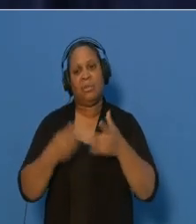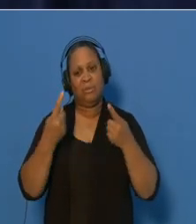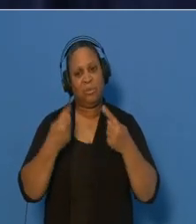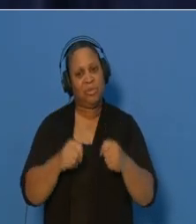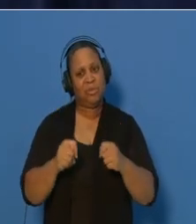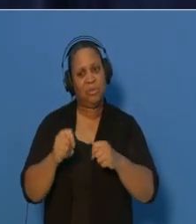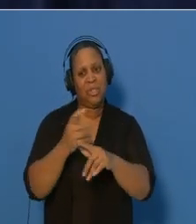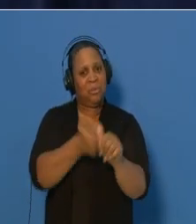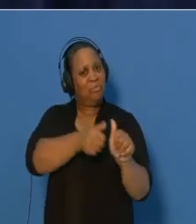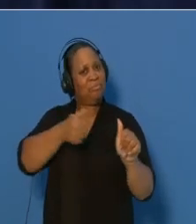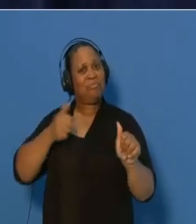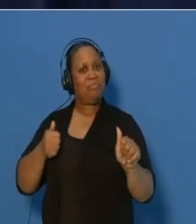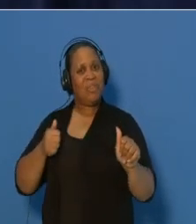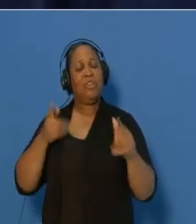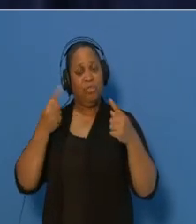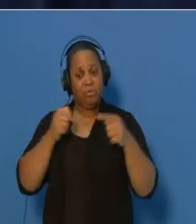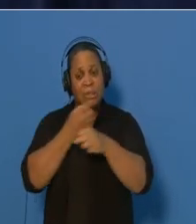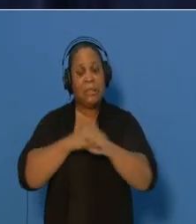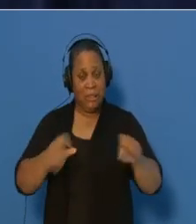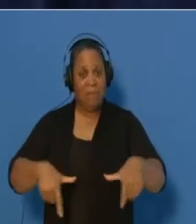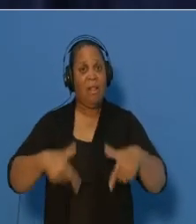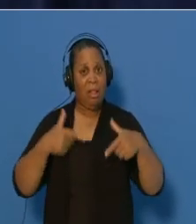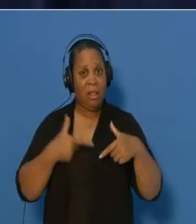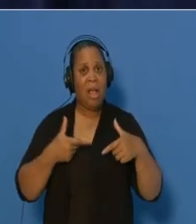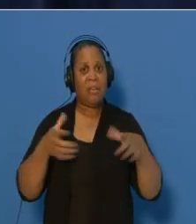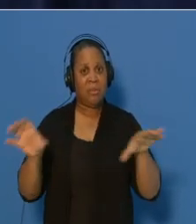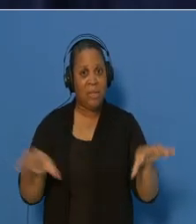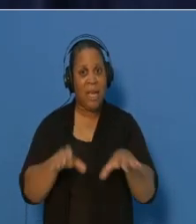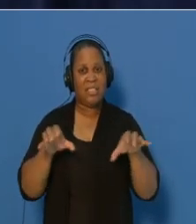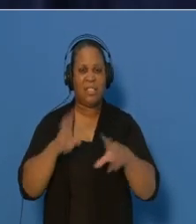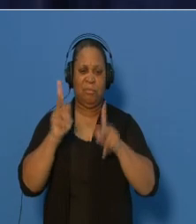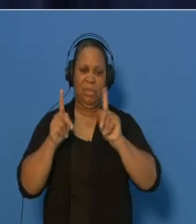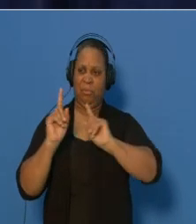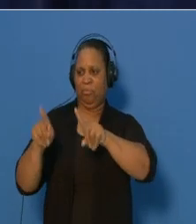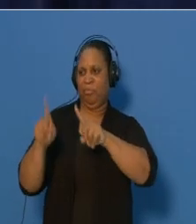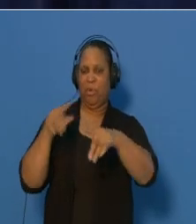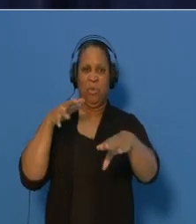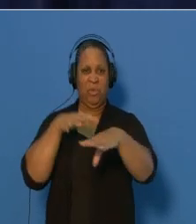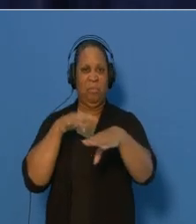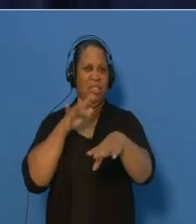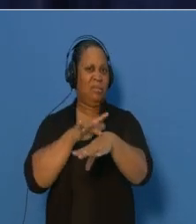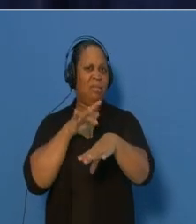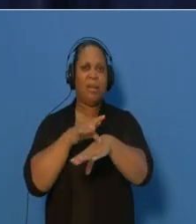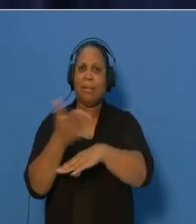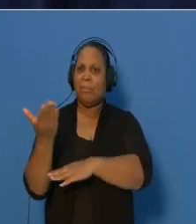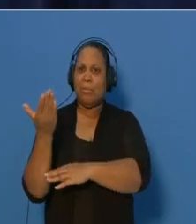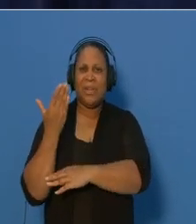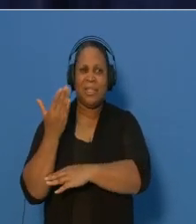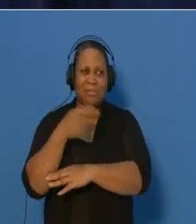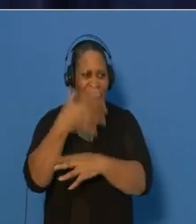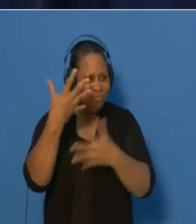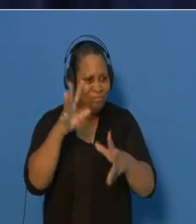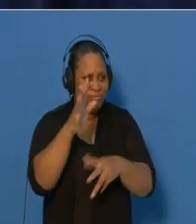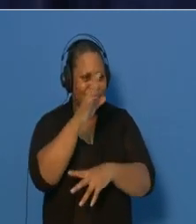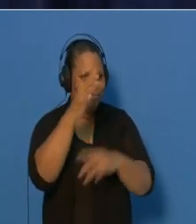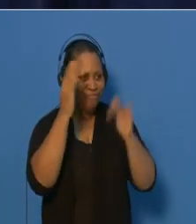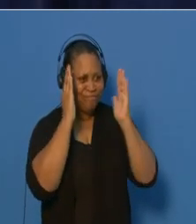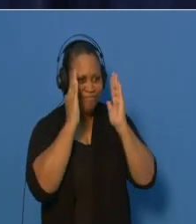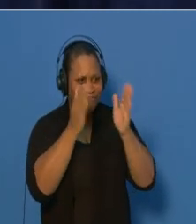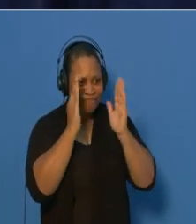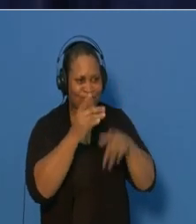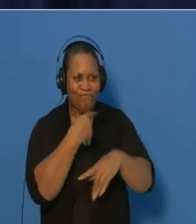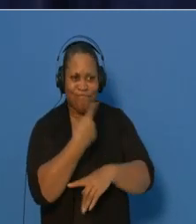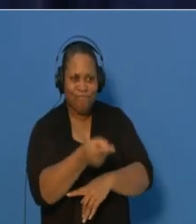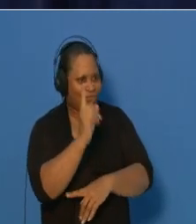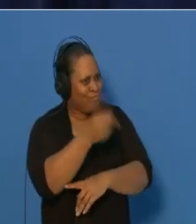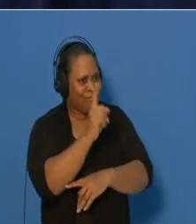mitigate. We are trying to save lives with these actions. People being on the beach running early in the morning when they have been told, instructed, the law